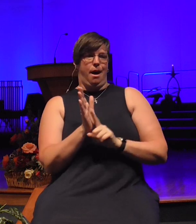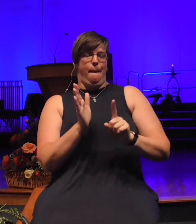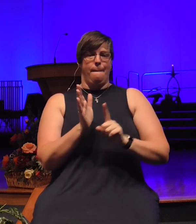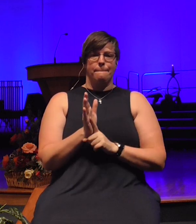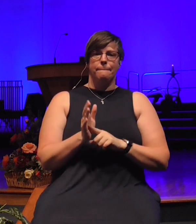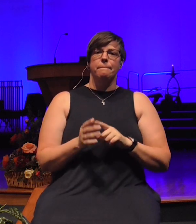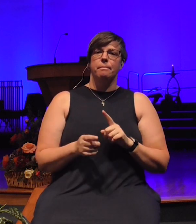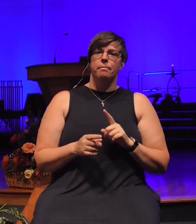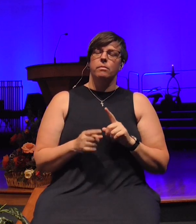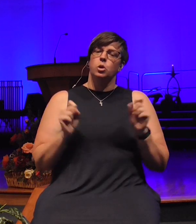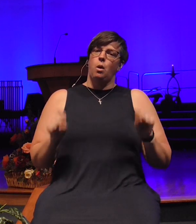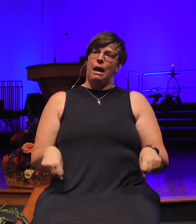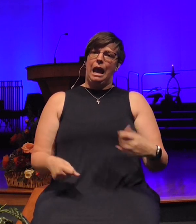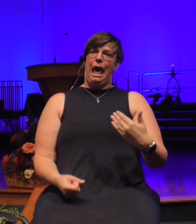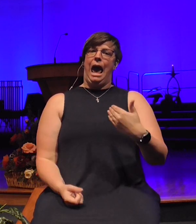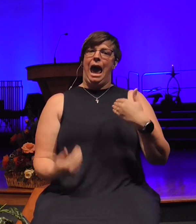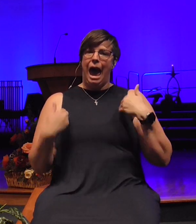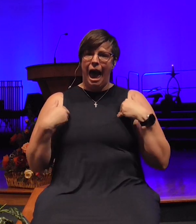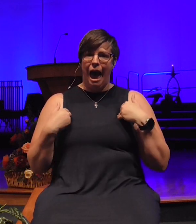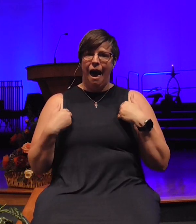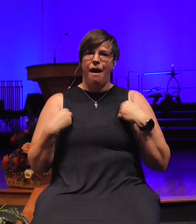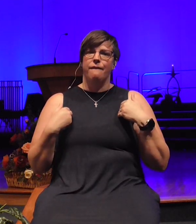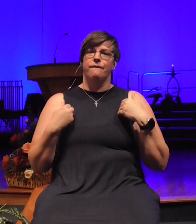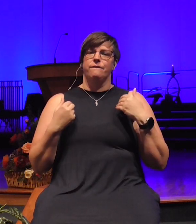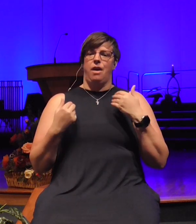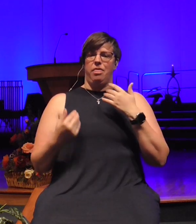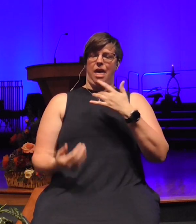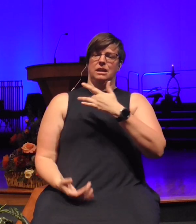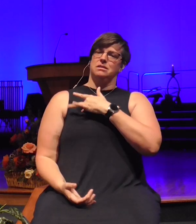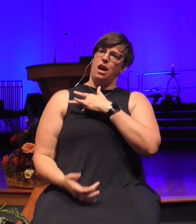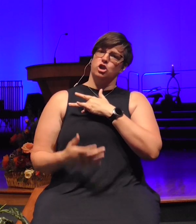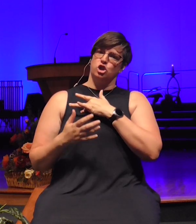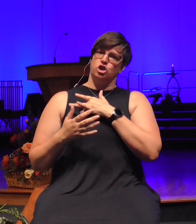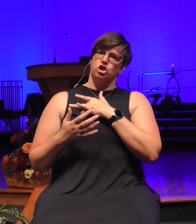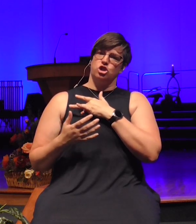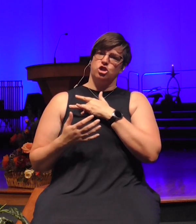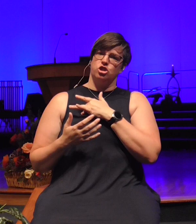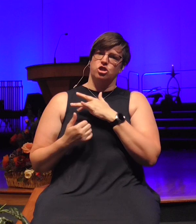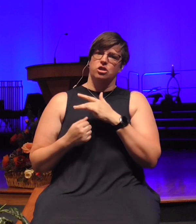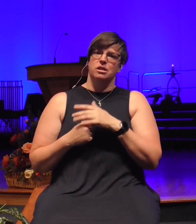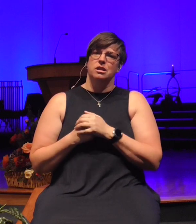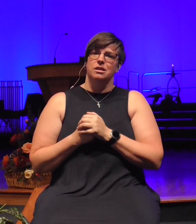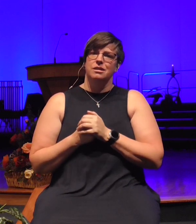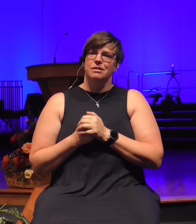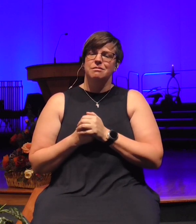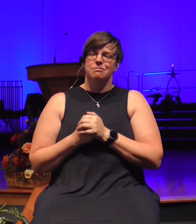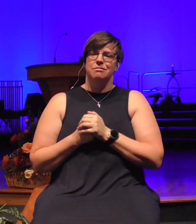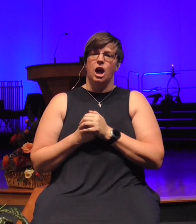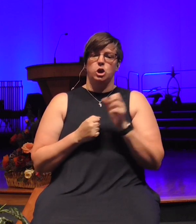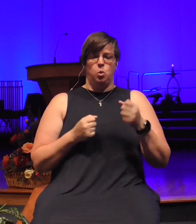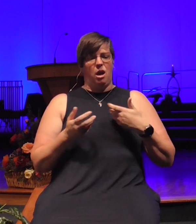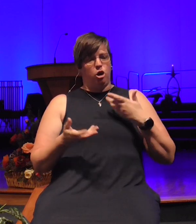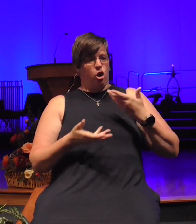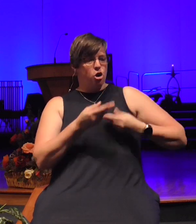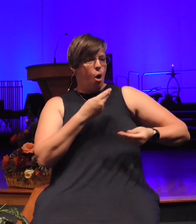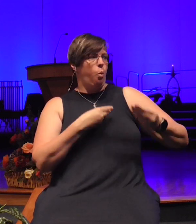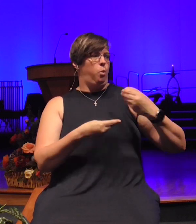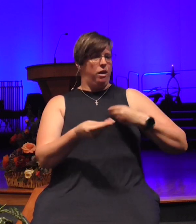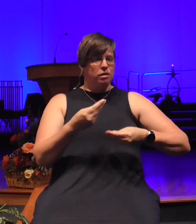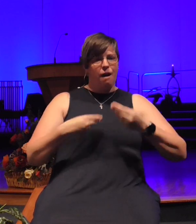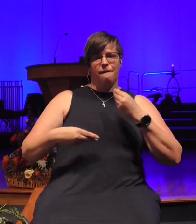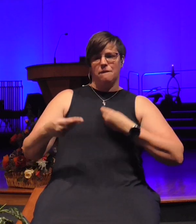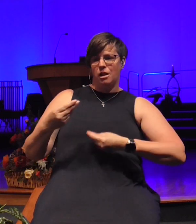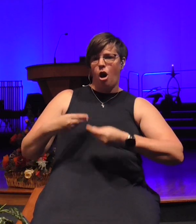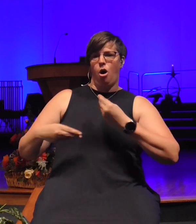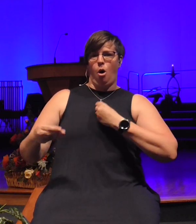You can have the harmony touch your heart. You can go with the flow and experience